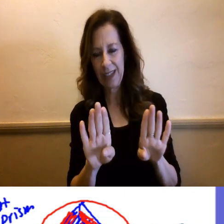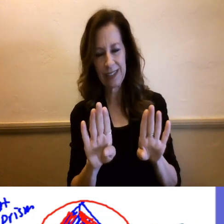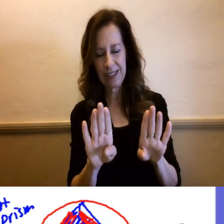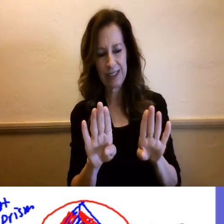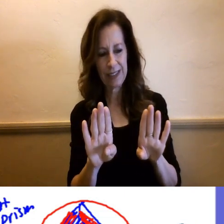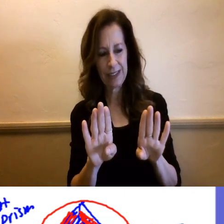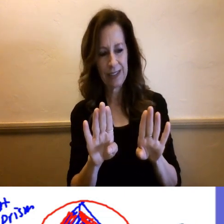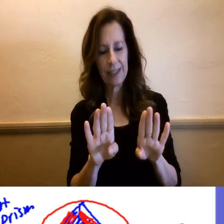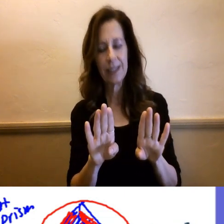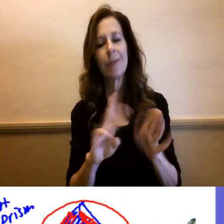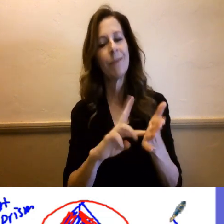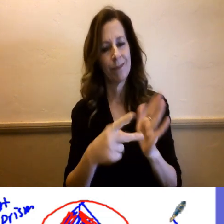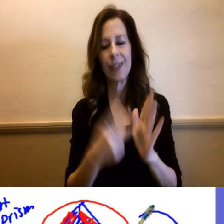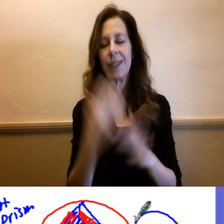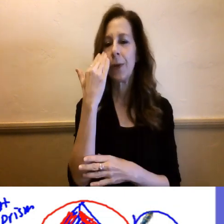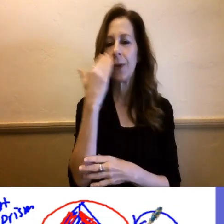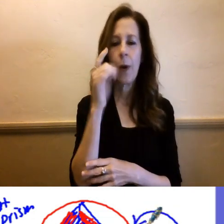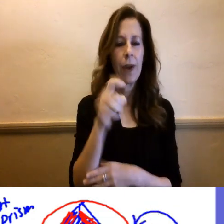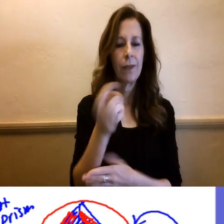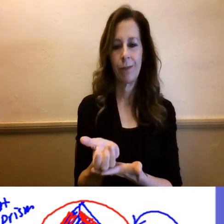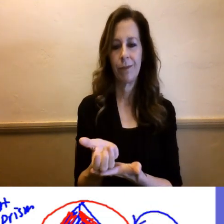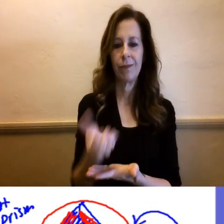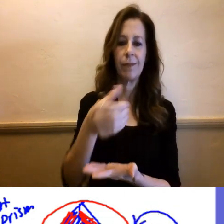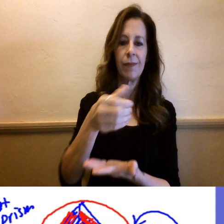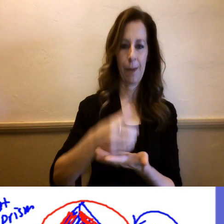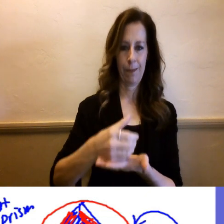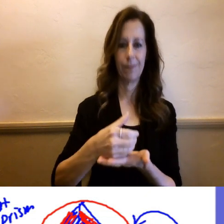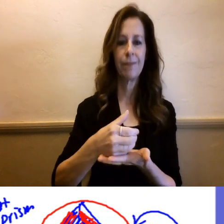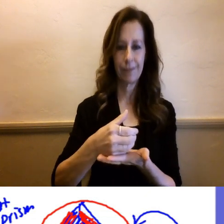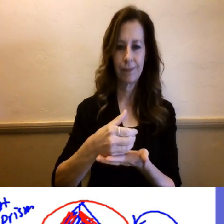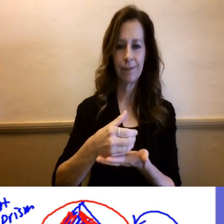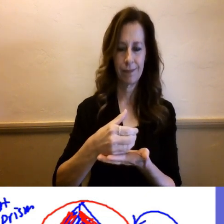spot. So then I know that I have to turn it upright